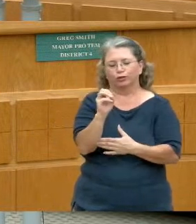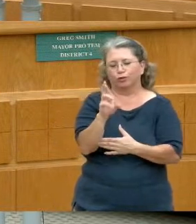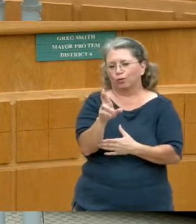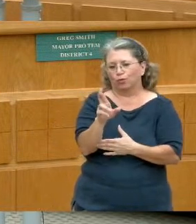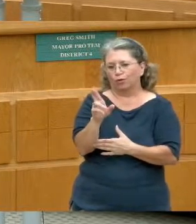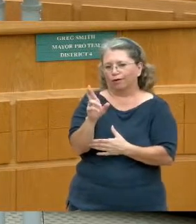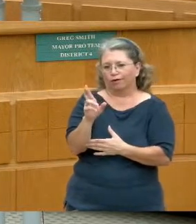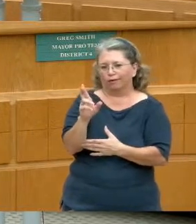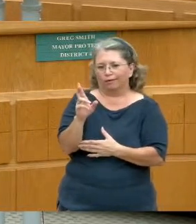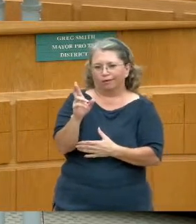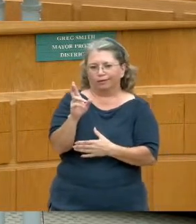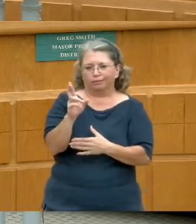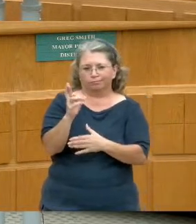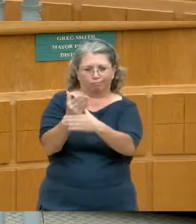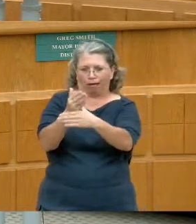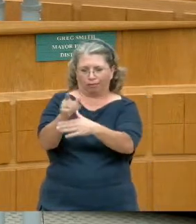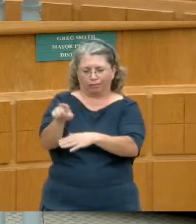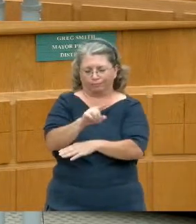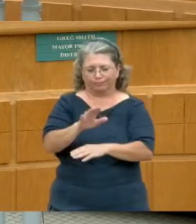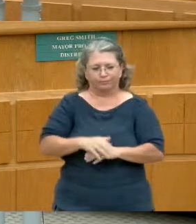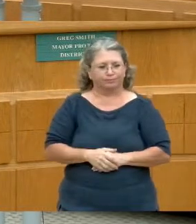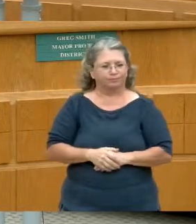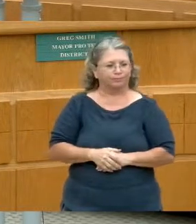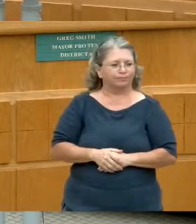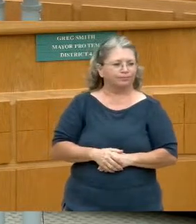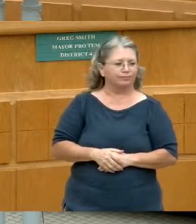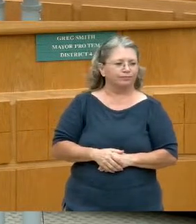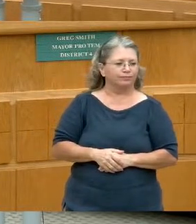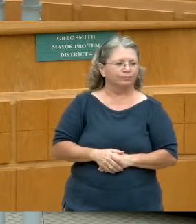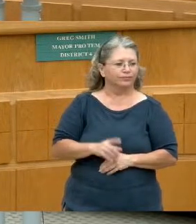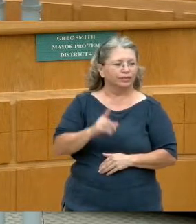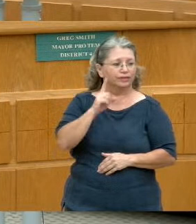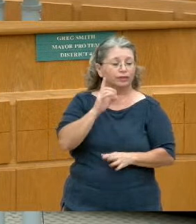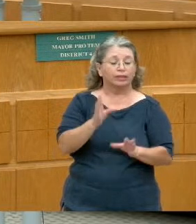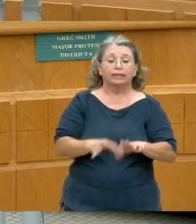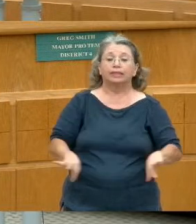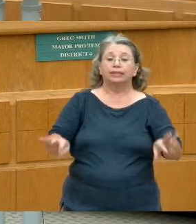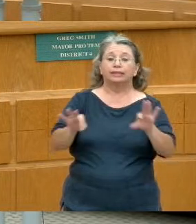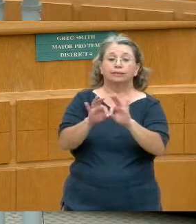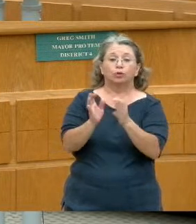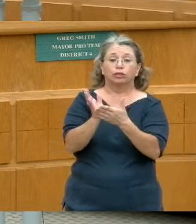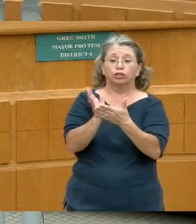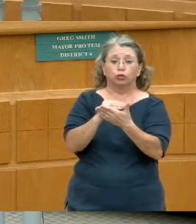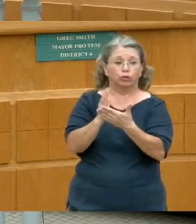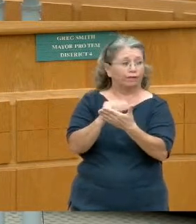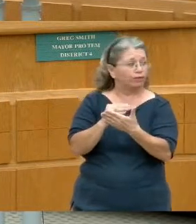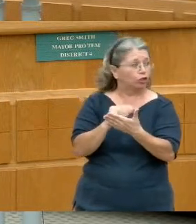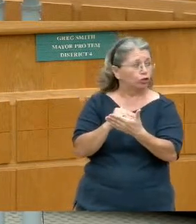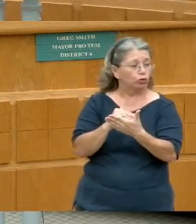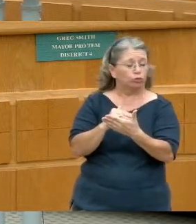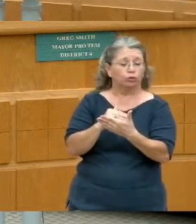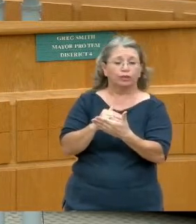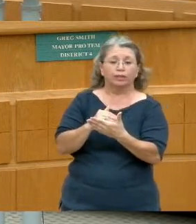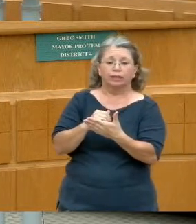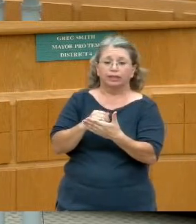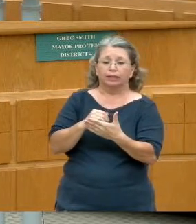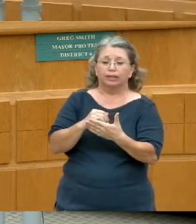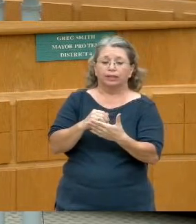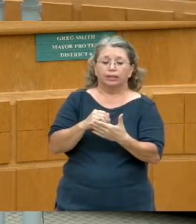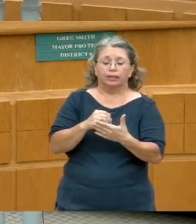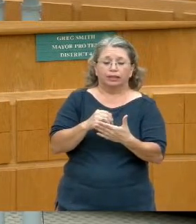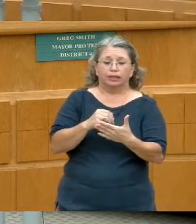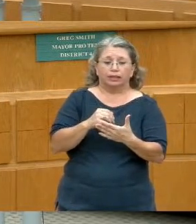selling you something. So I think it's important to review the interventions at this point that are in place, because the whole point of the cell phone data is